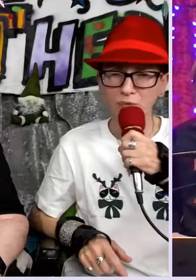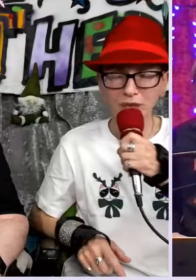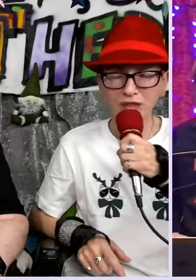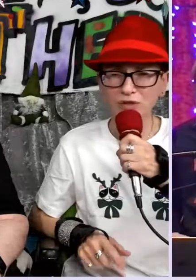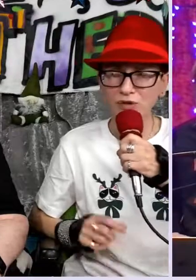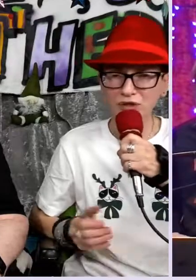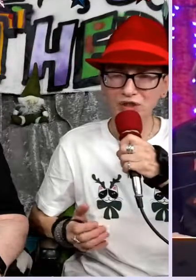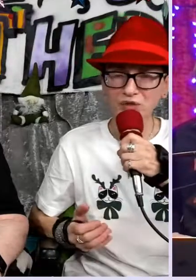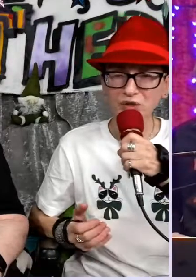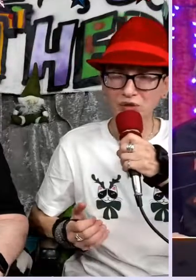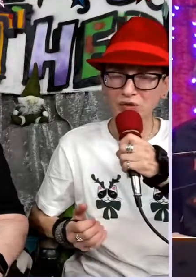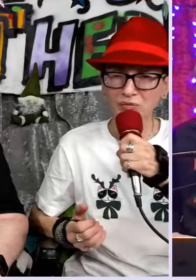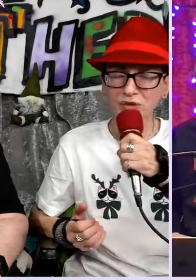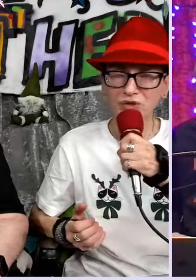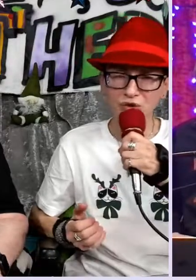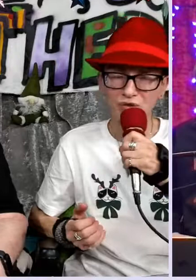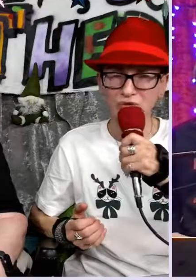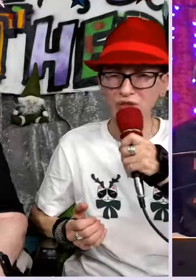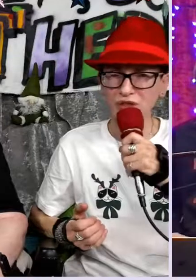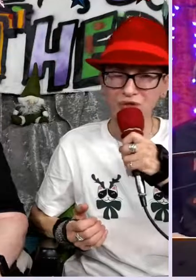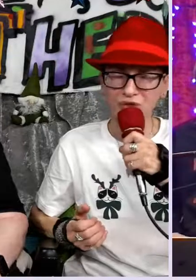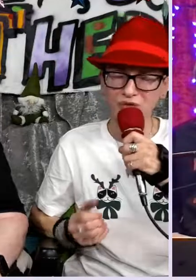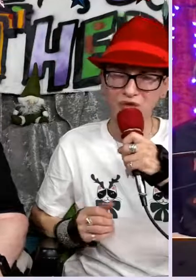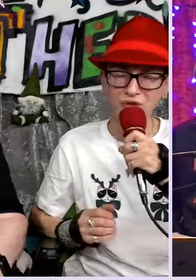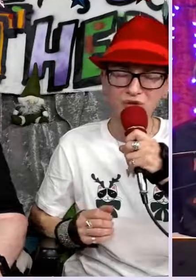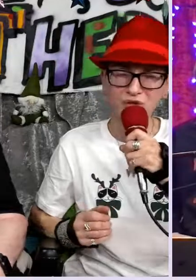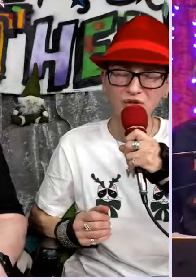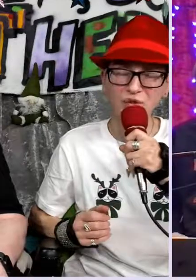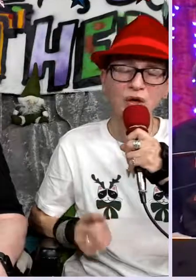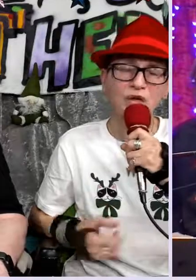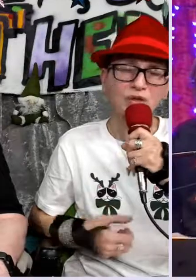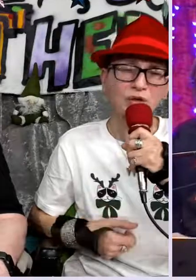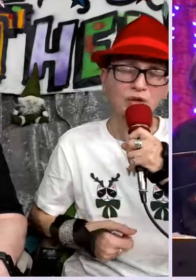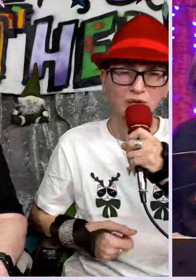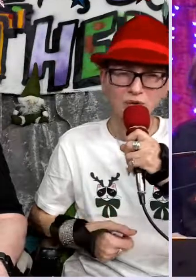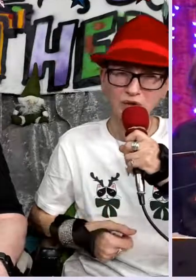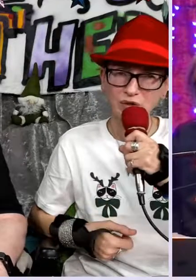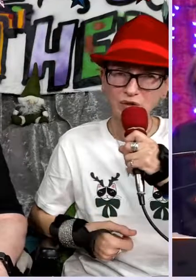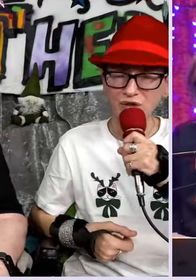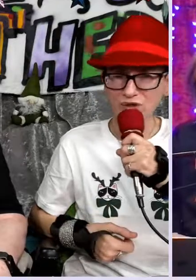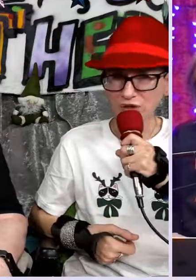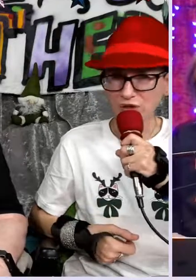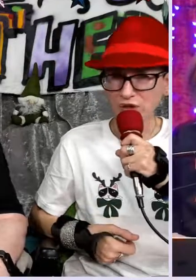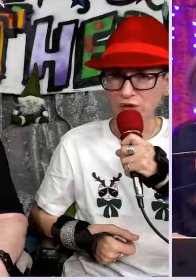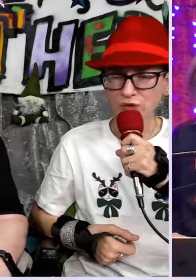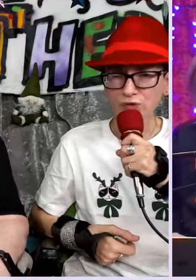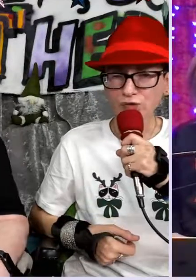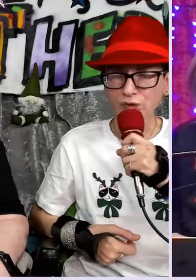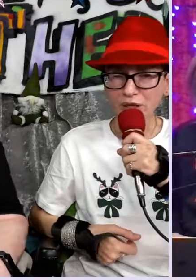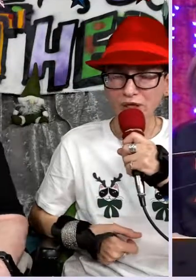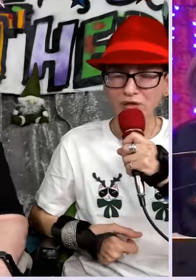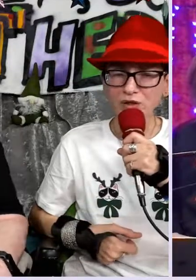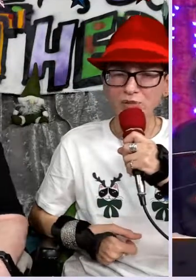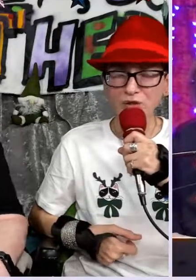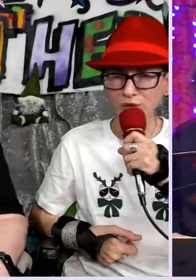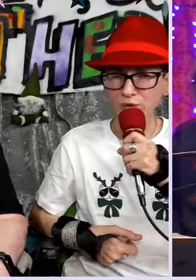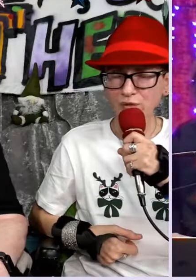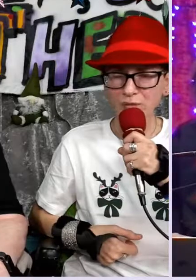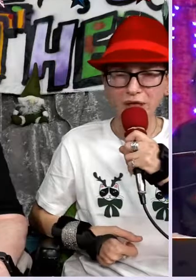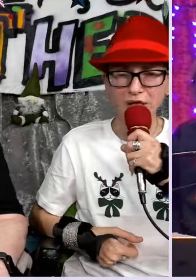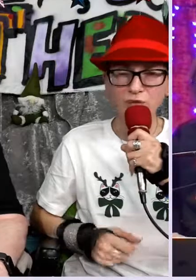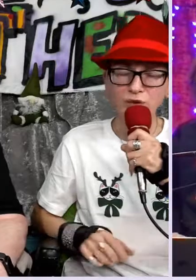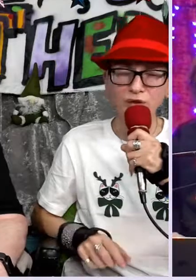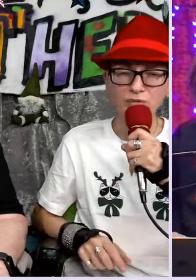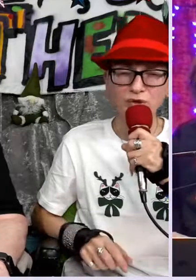Yes, well, better than leaving the mute off and having the videos distort. So that was Glory Sengo from ACT UP